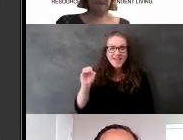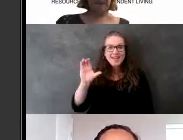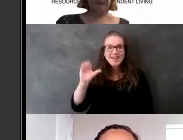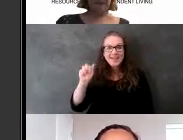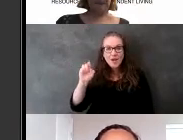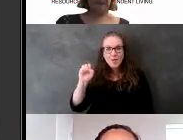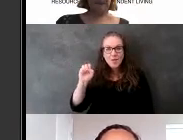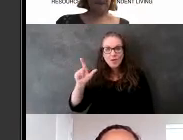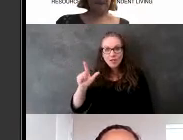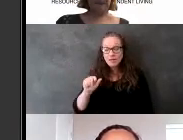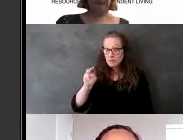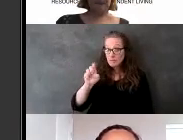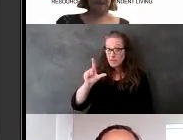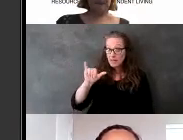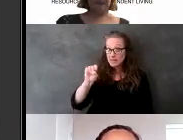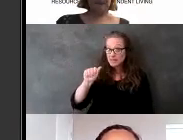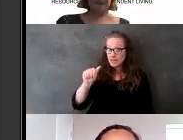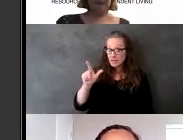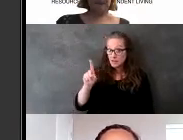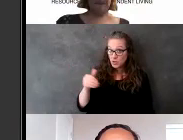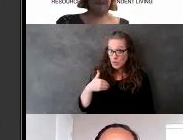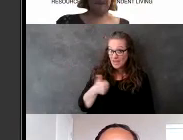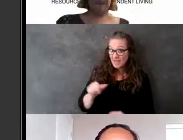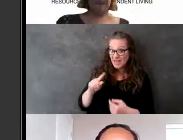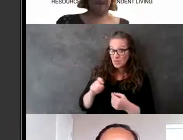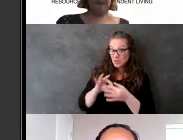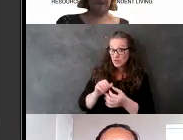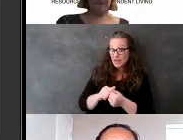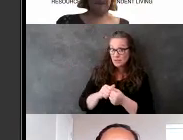do we have any questions other than the slide deck?